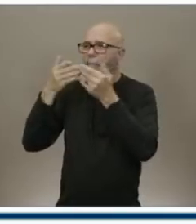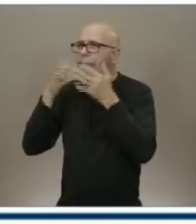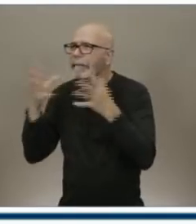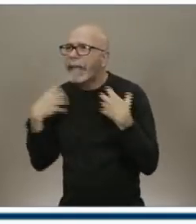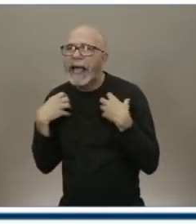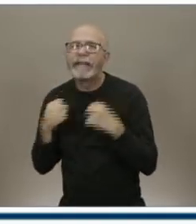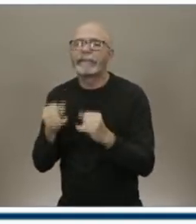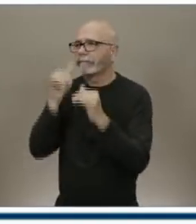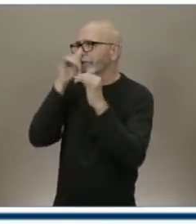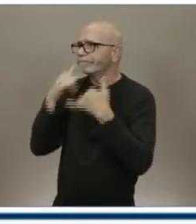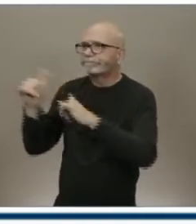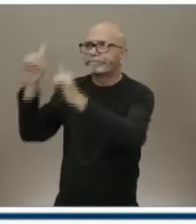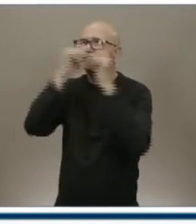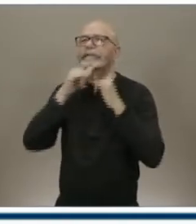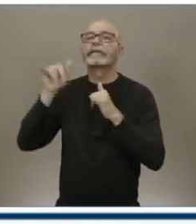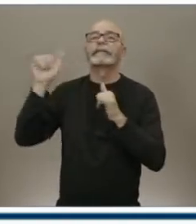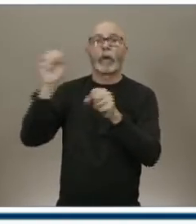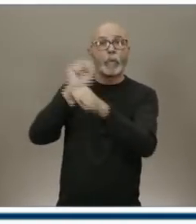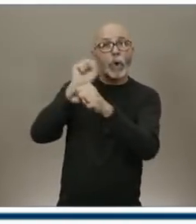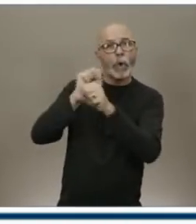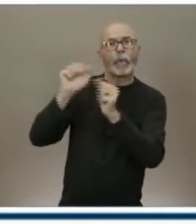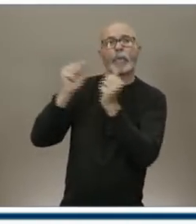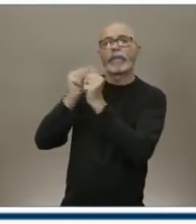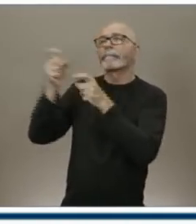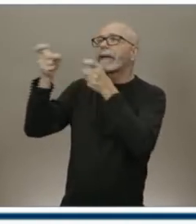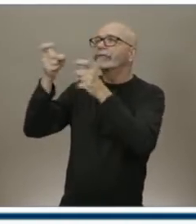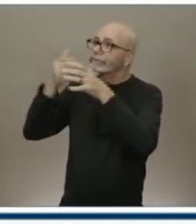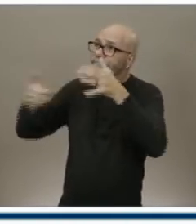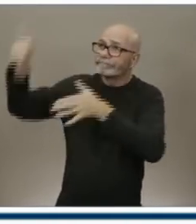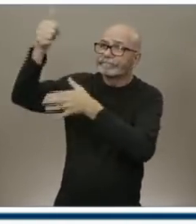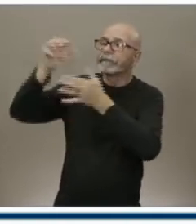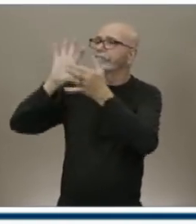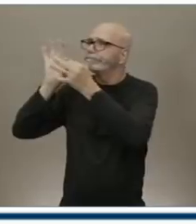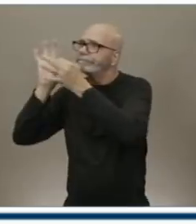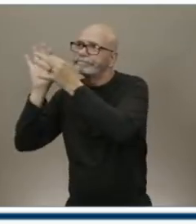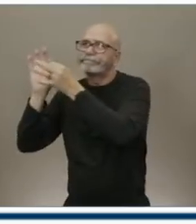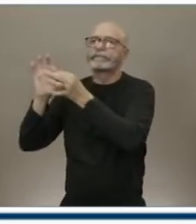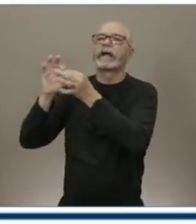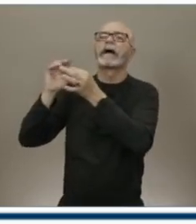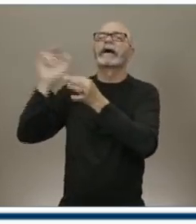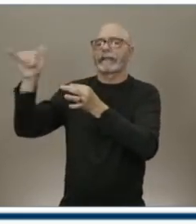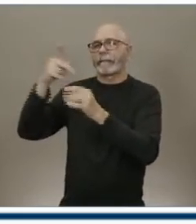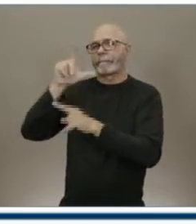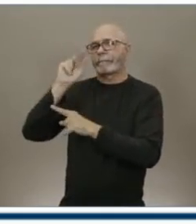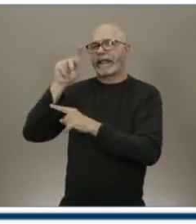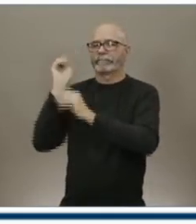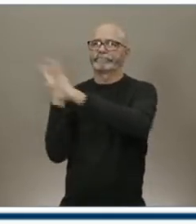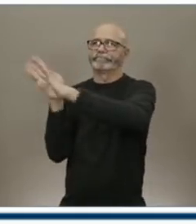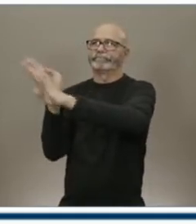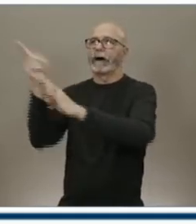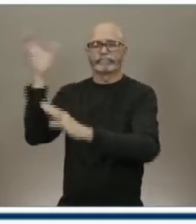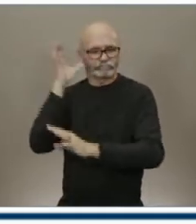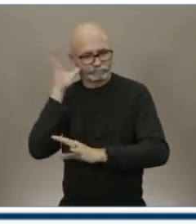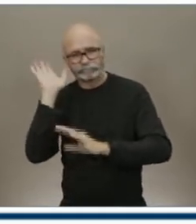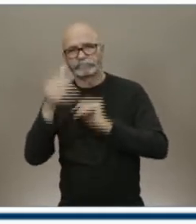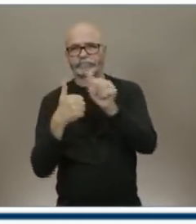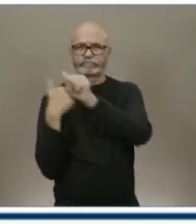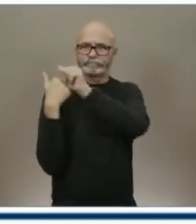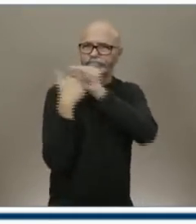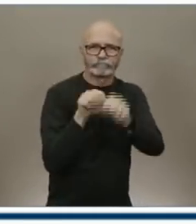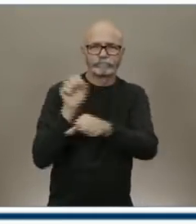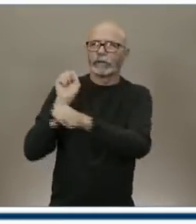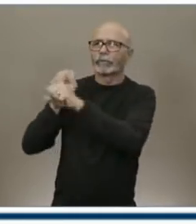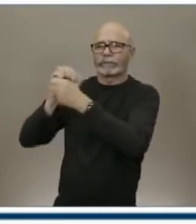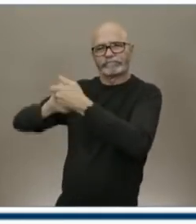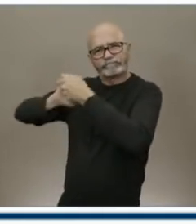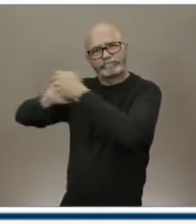with plant management. And I do want to thank that management team and the company for their ongoing collaboration through what is a difficult time